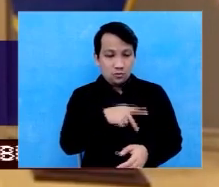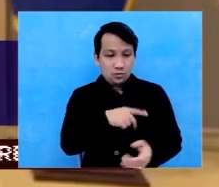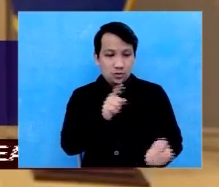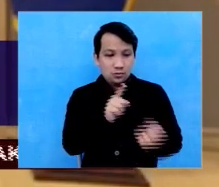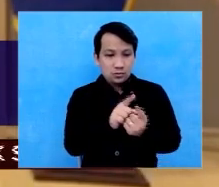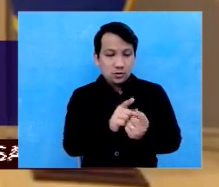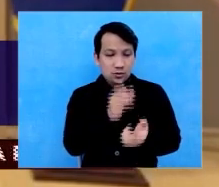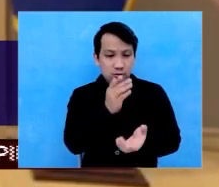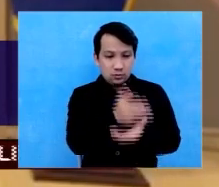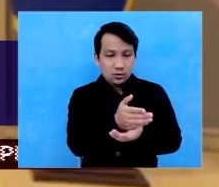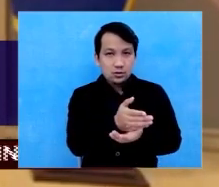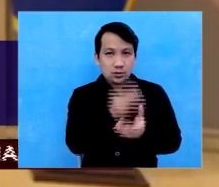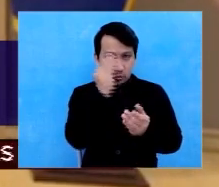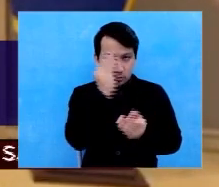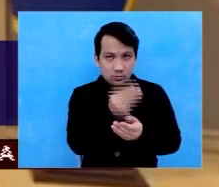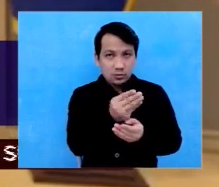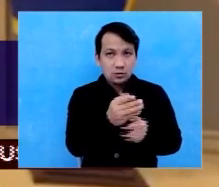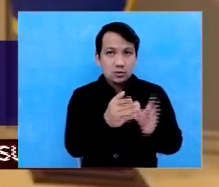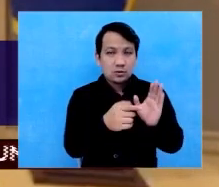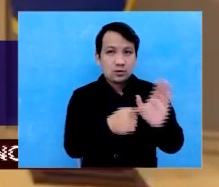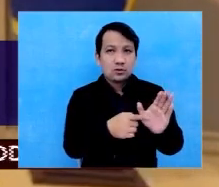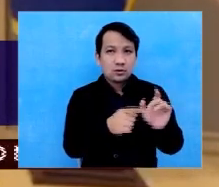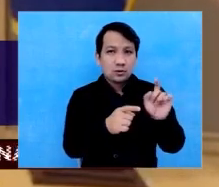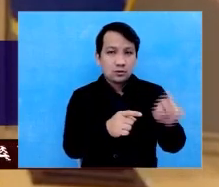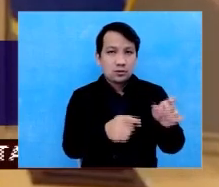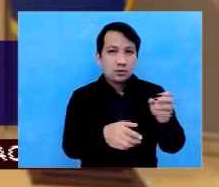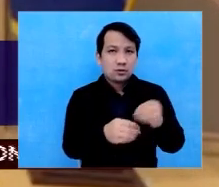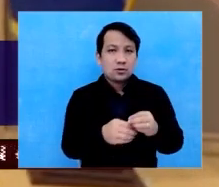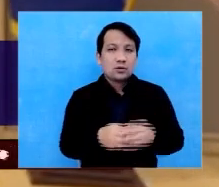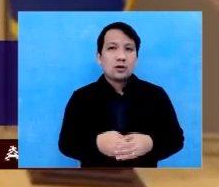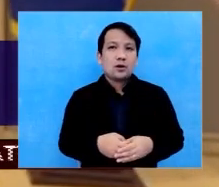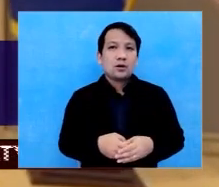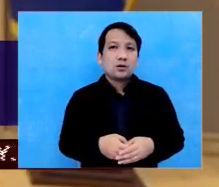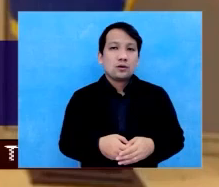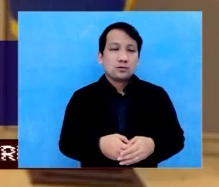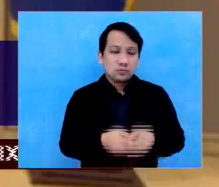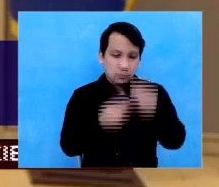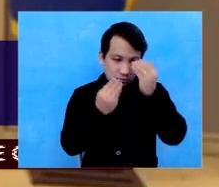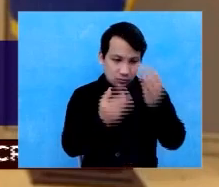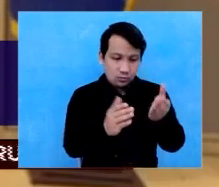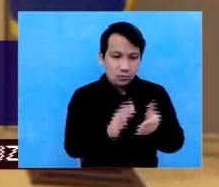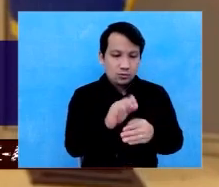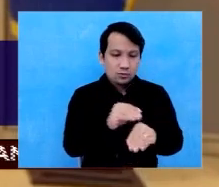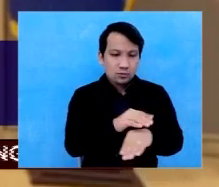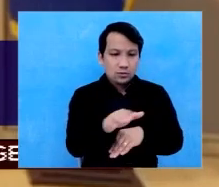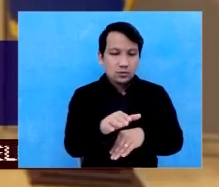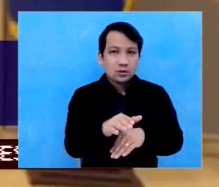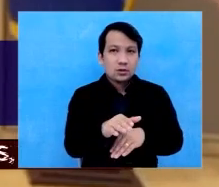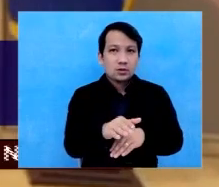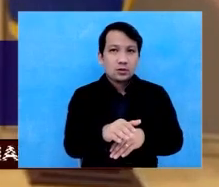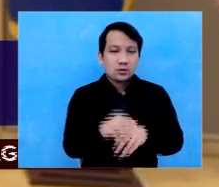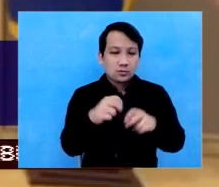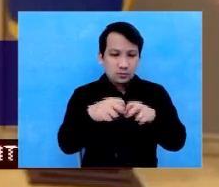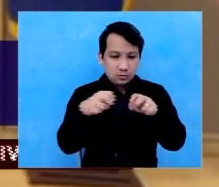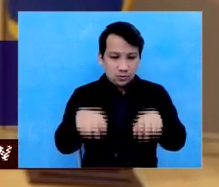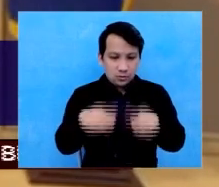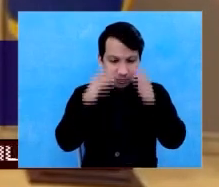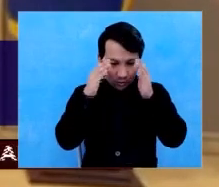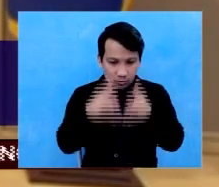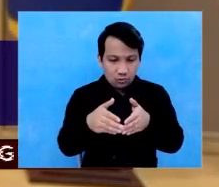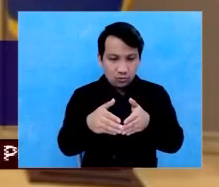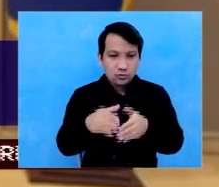and reconvene them if necessary to advise them, encourage them to sit down with the Southern Police